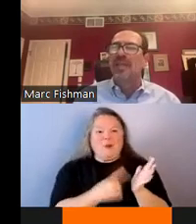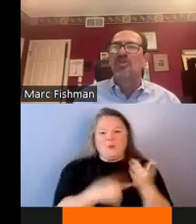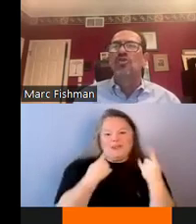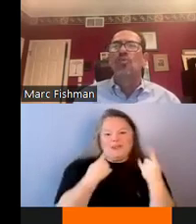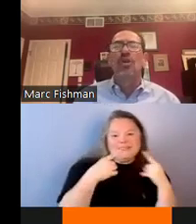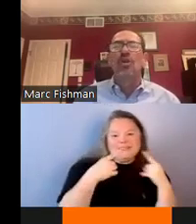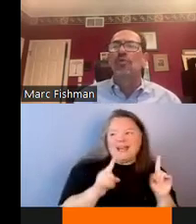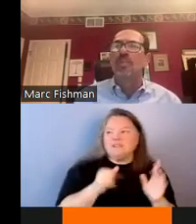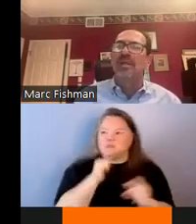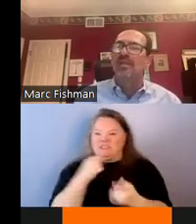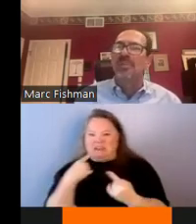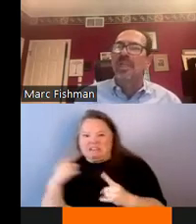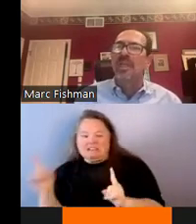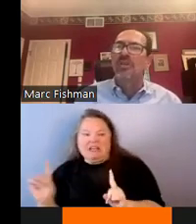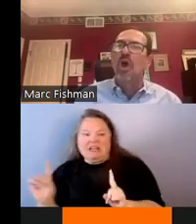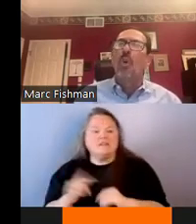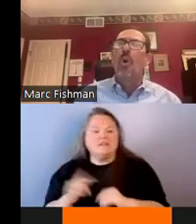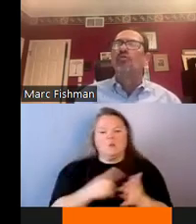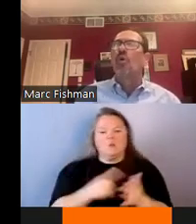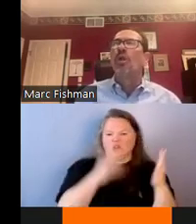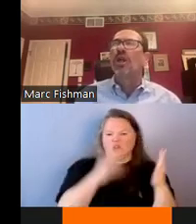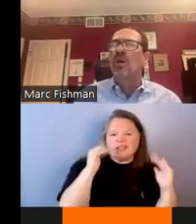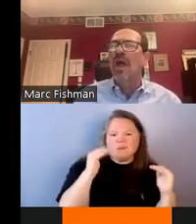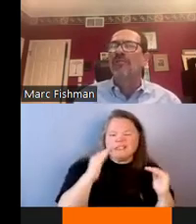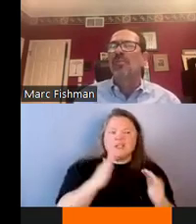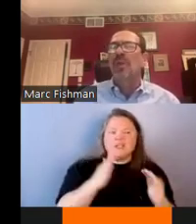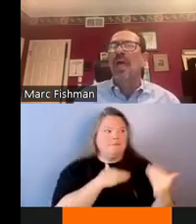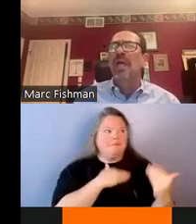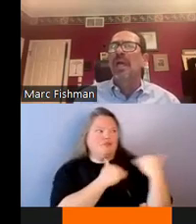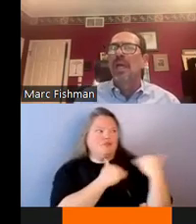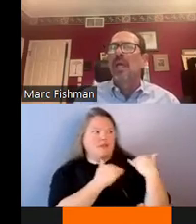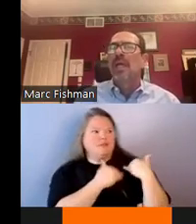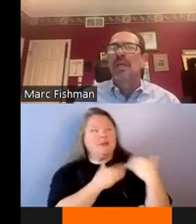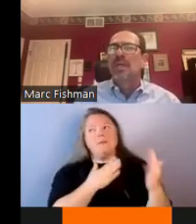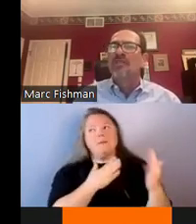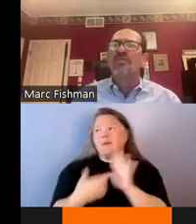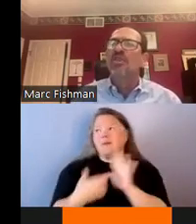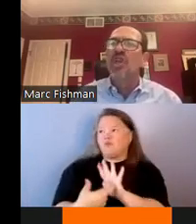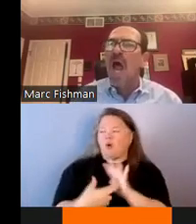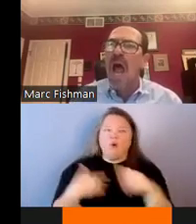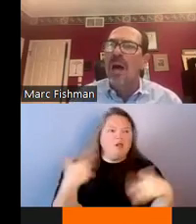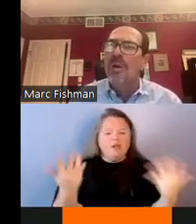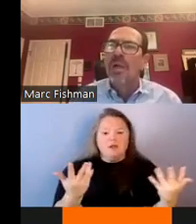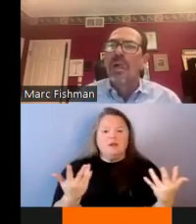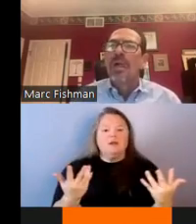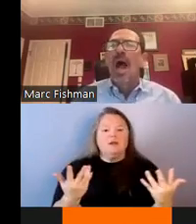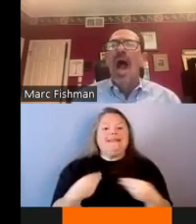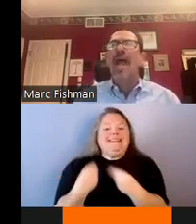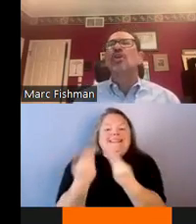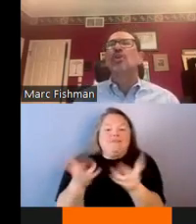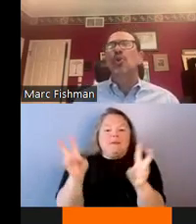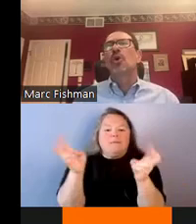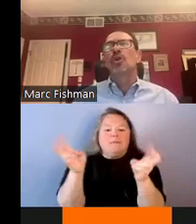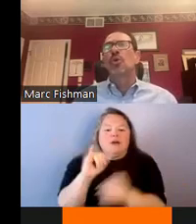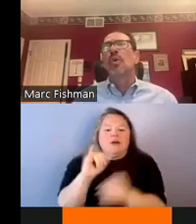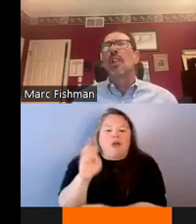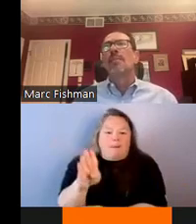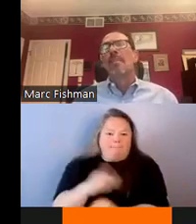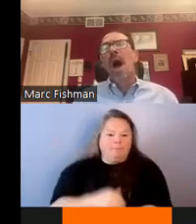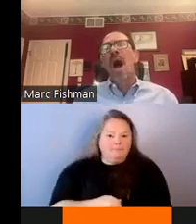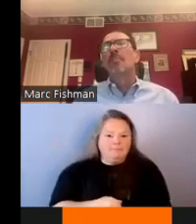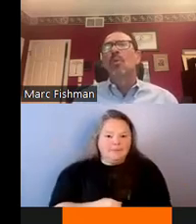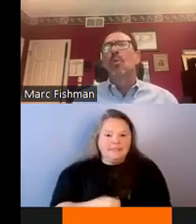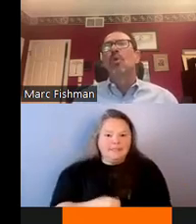are the expectations? What are your responsibilities? What role can you have to play? Give them a job. I assure